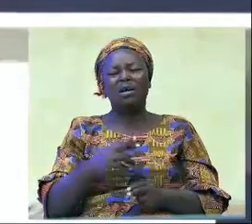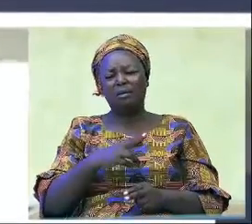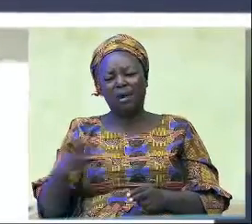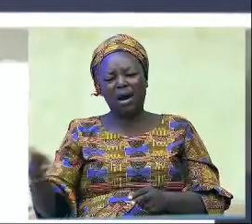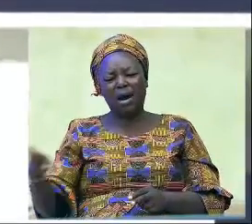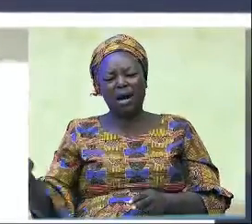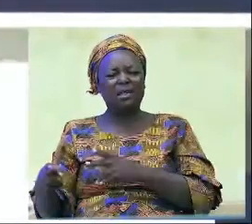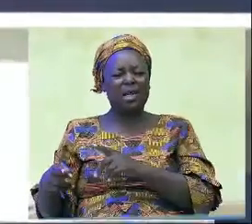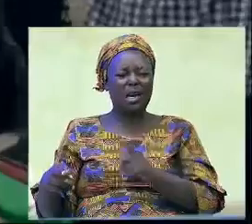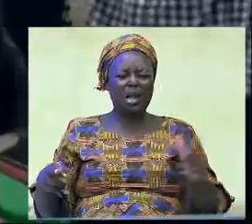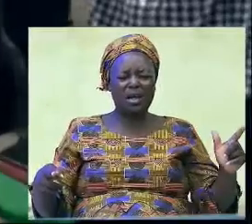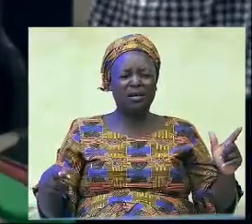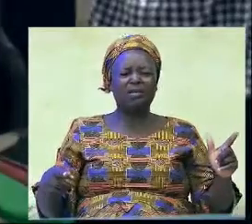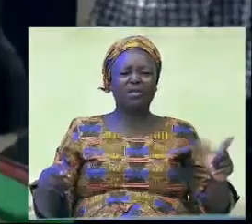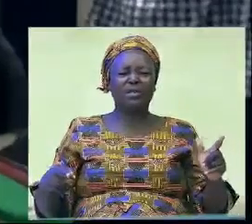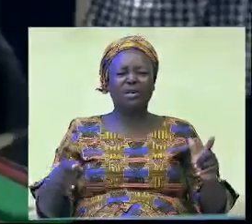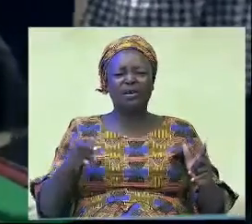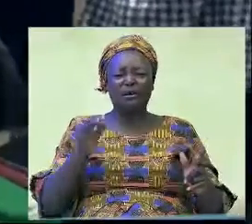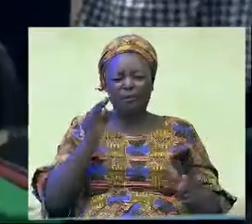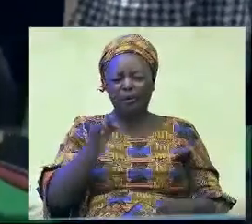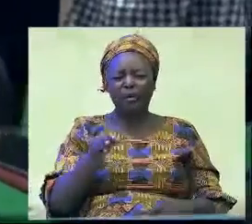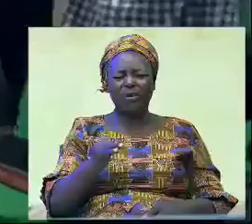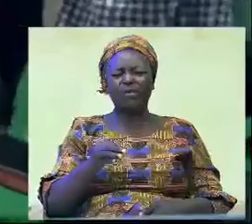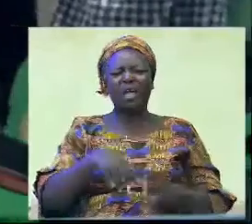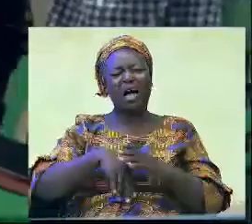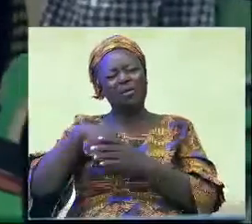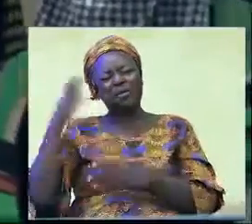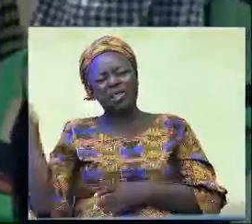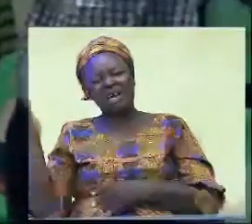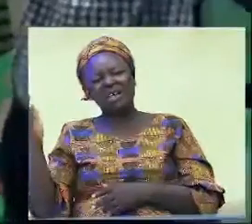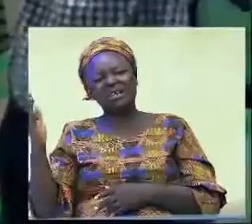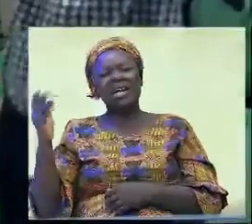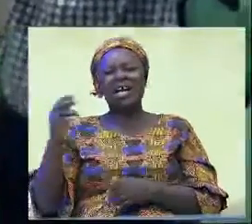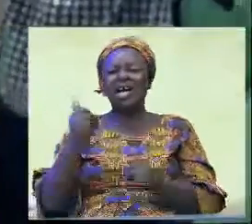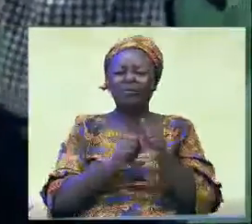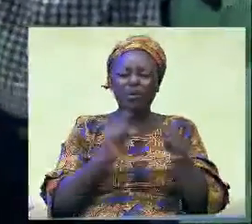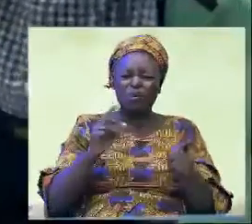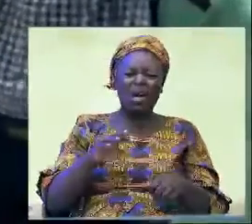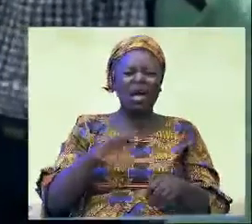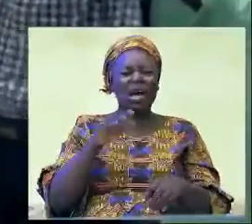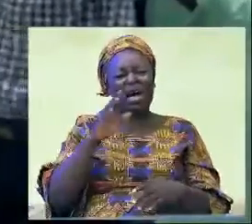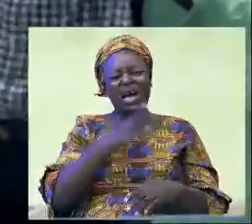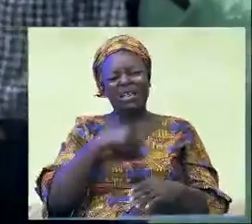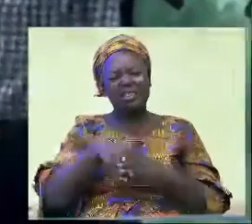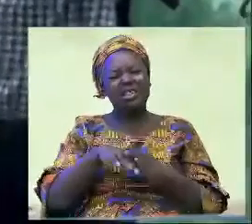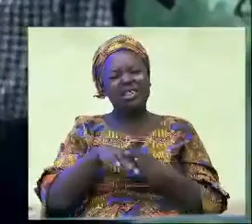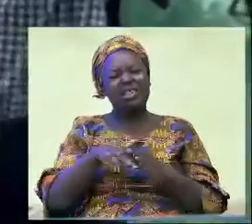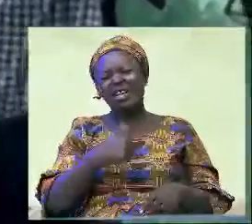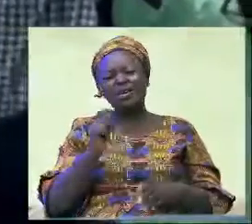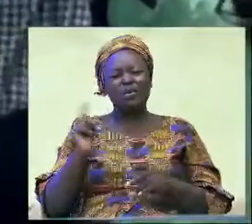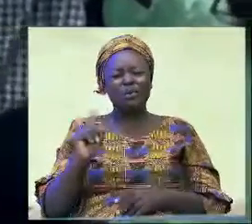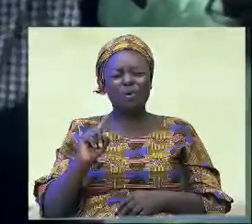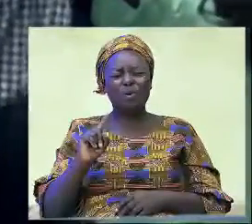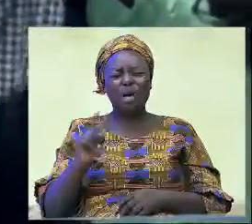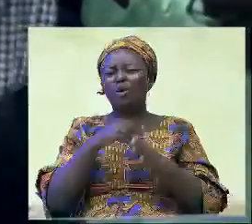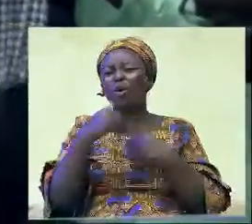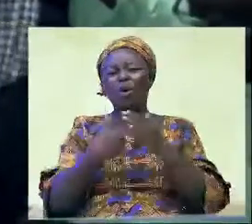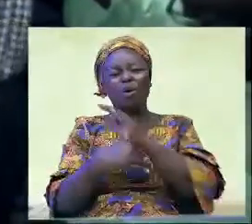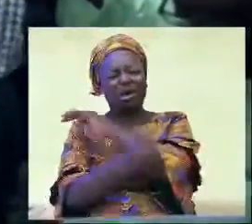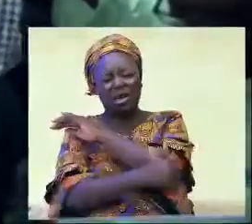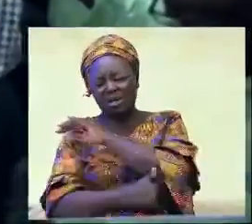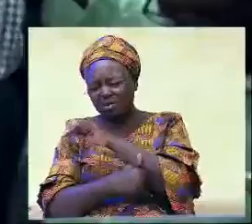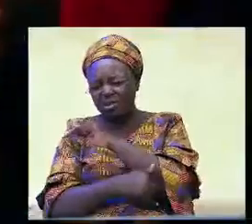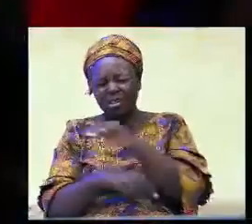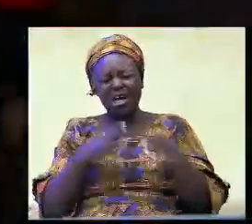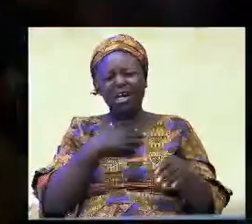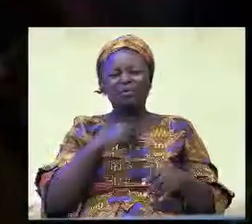right now. My right, to my left, to my front, outside, everywhere, anywhere, in